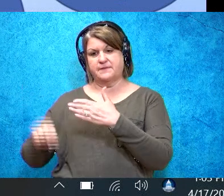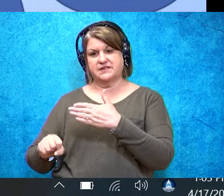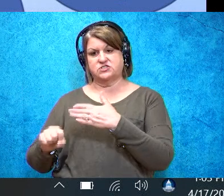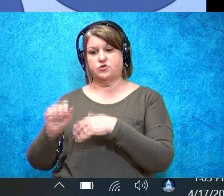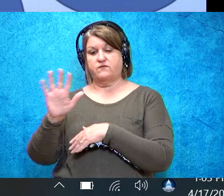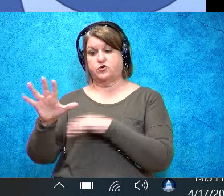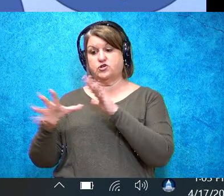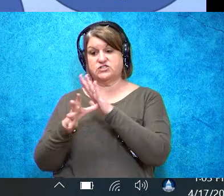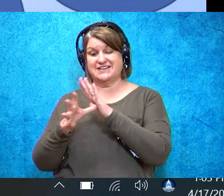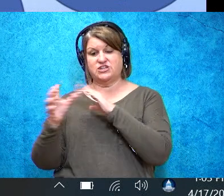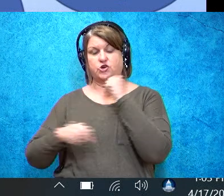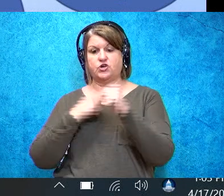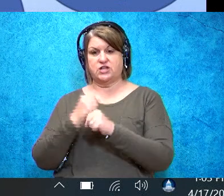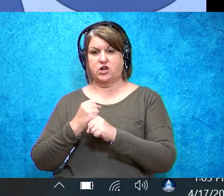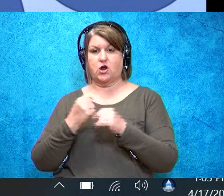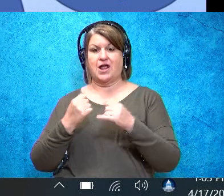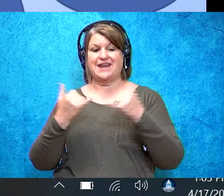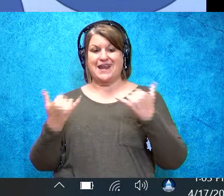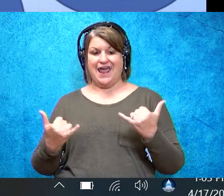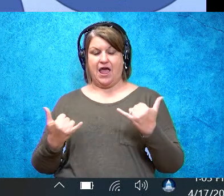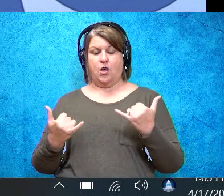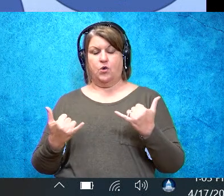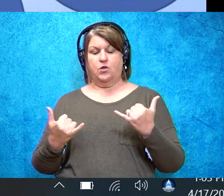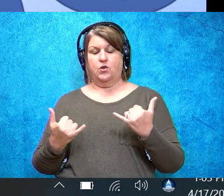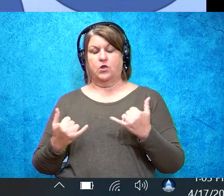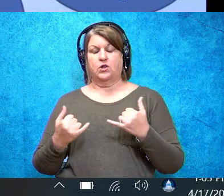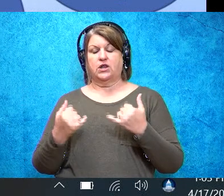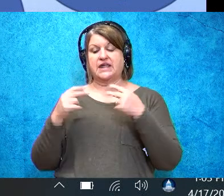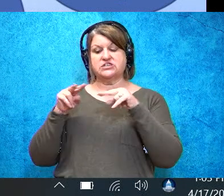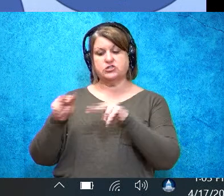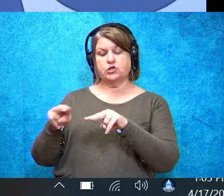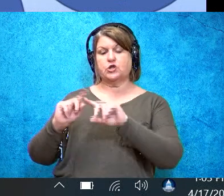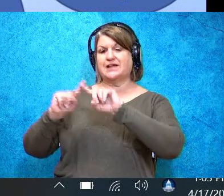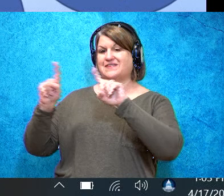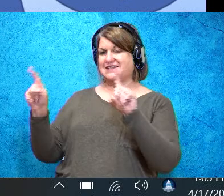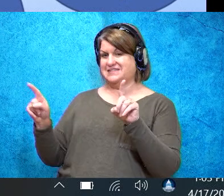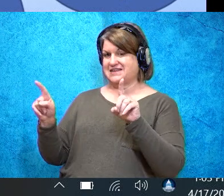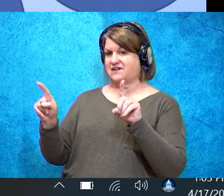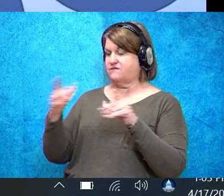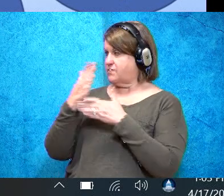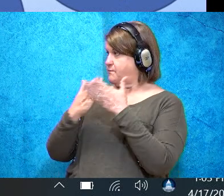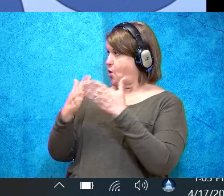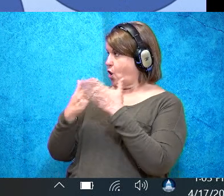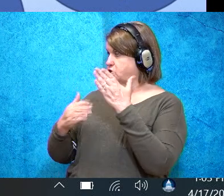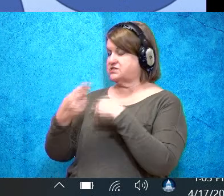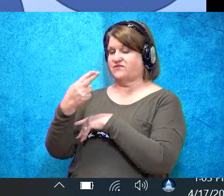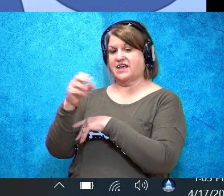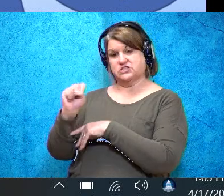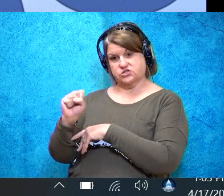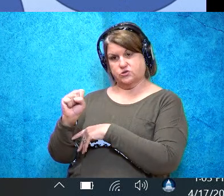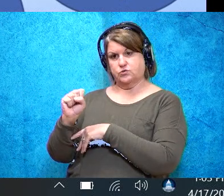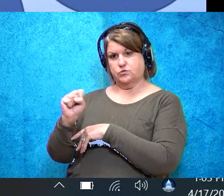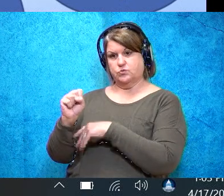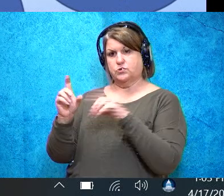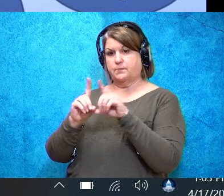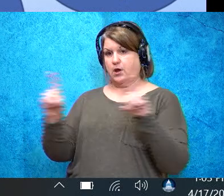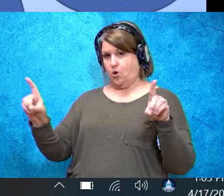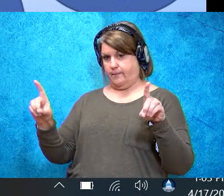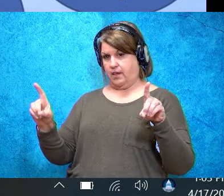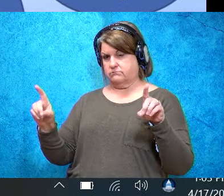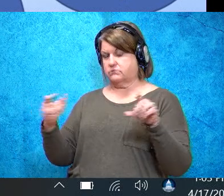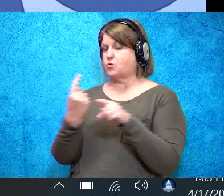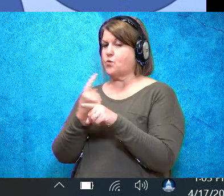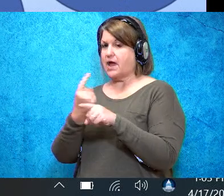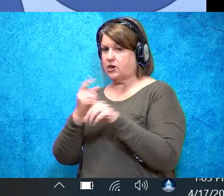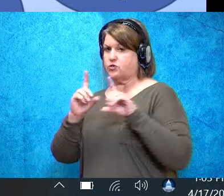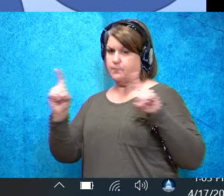Now, let's look at the different components of an Alabama high school diploma, otherwise known as the regular diploma type.